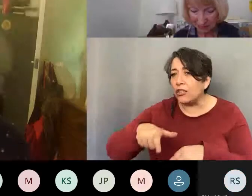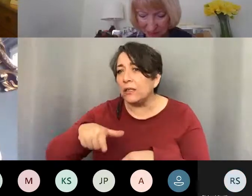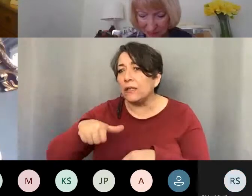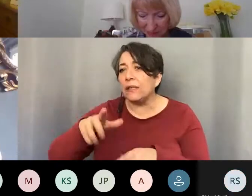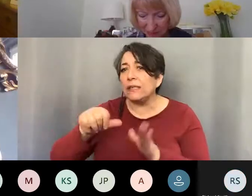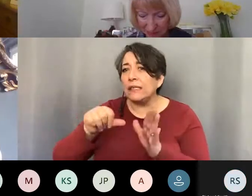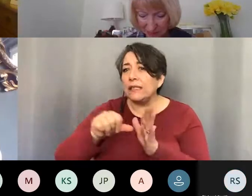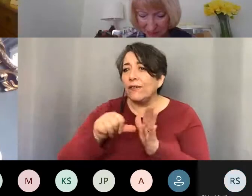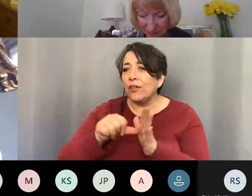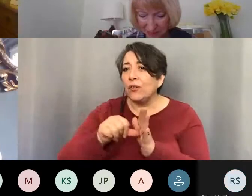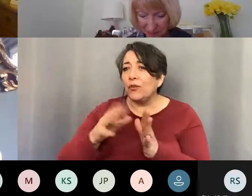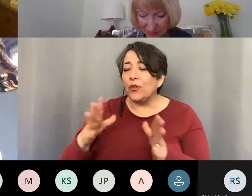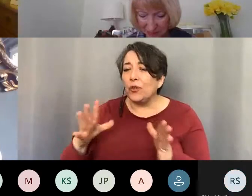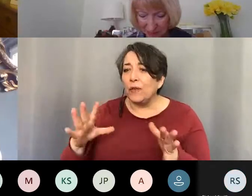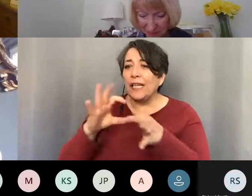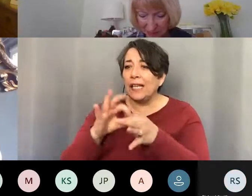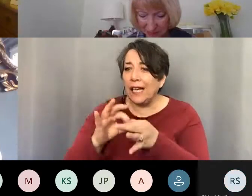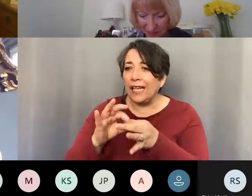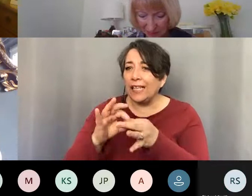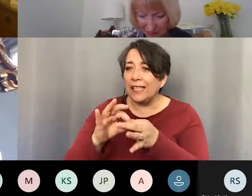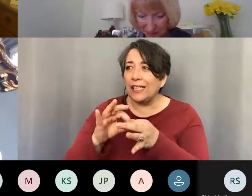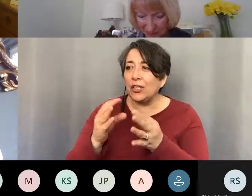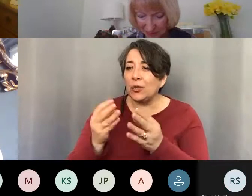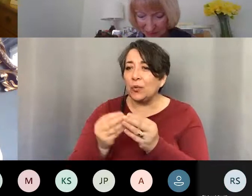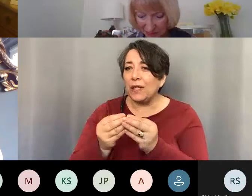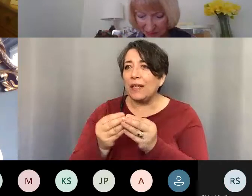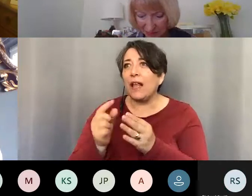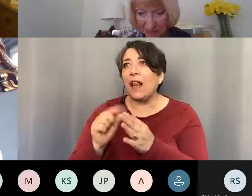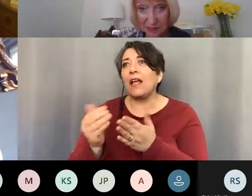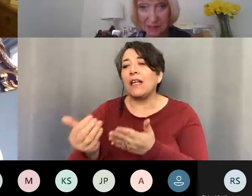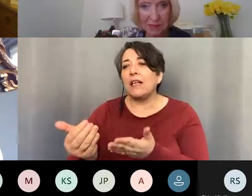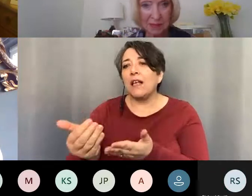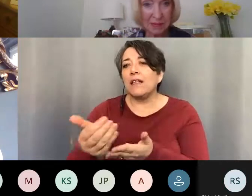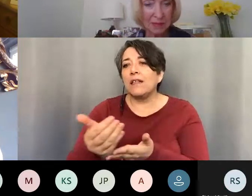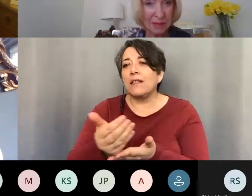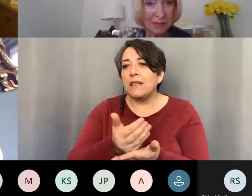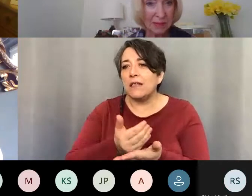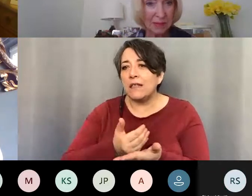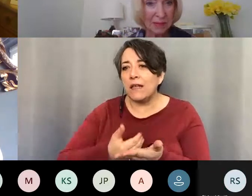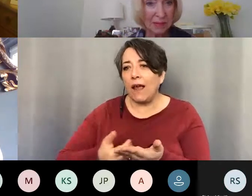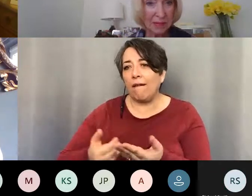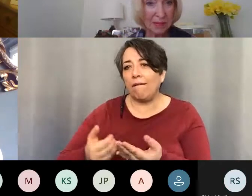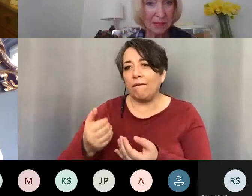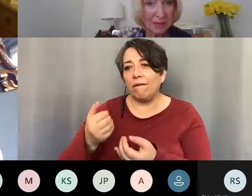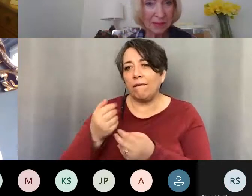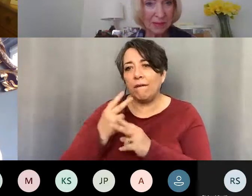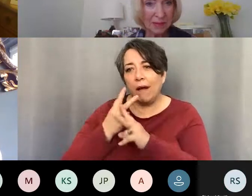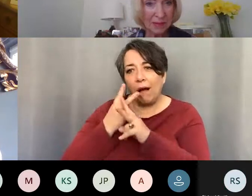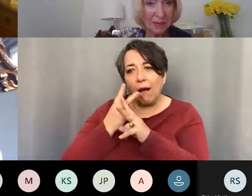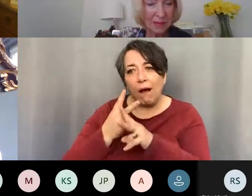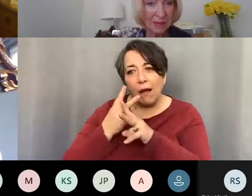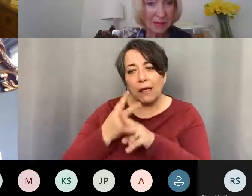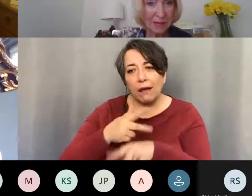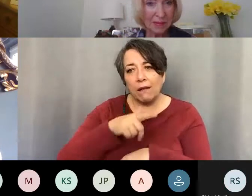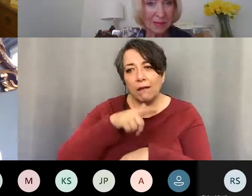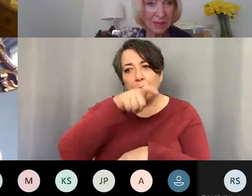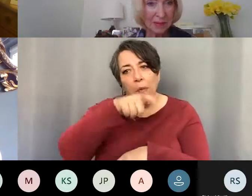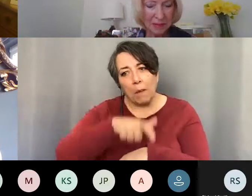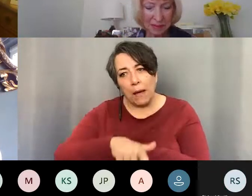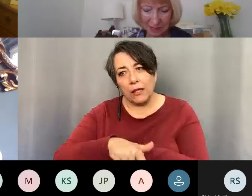is in relation to when there might be safeguarding concerns in relation to a particular patient or client, and was